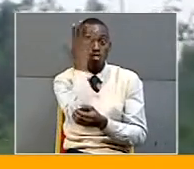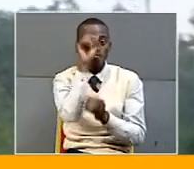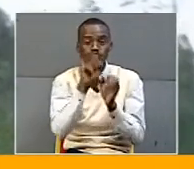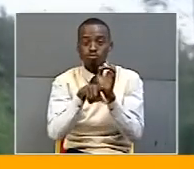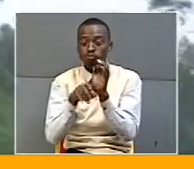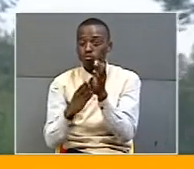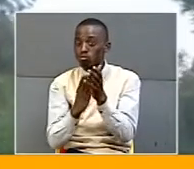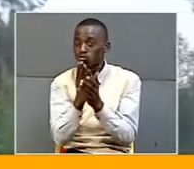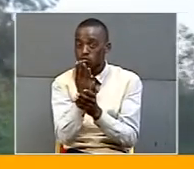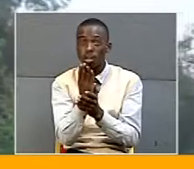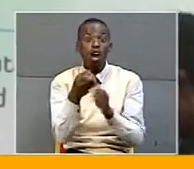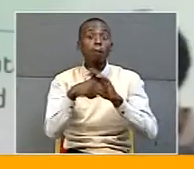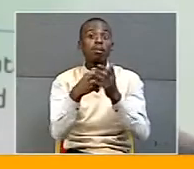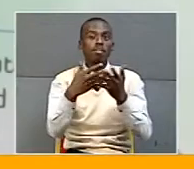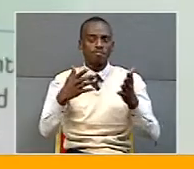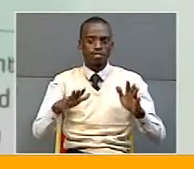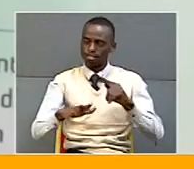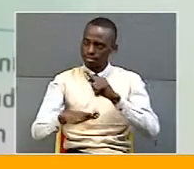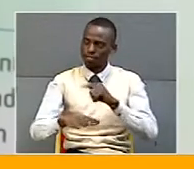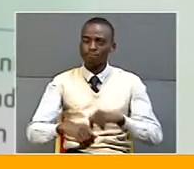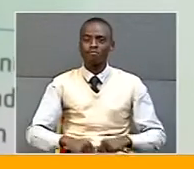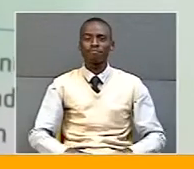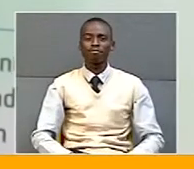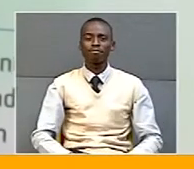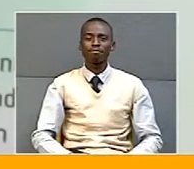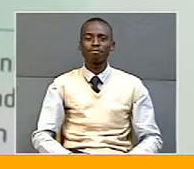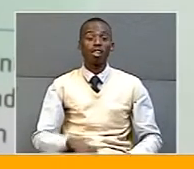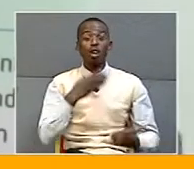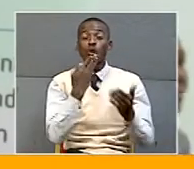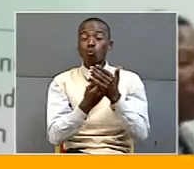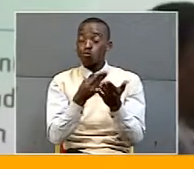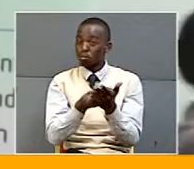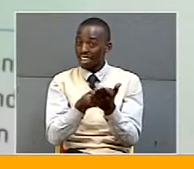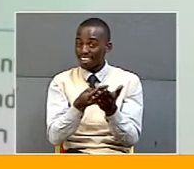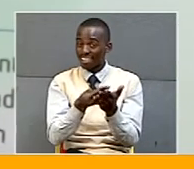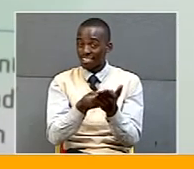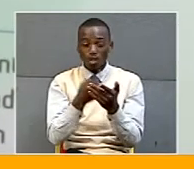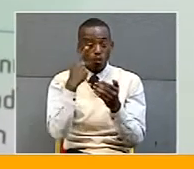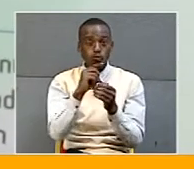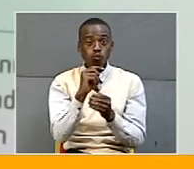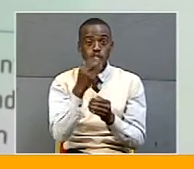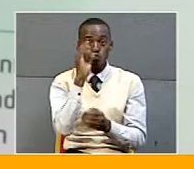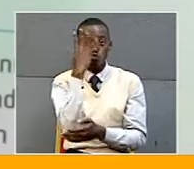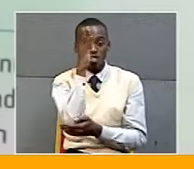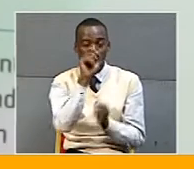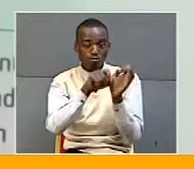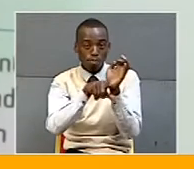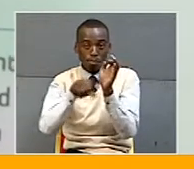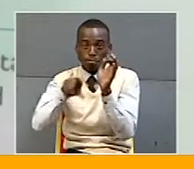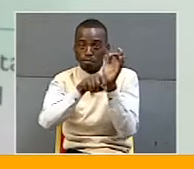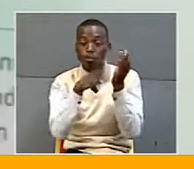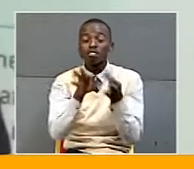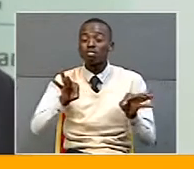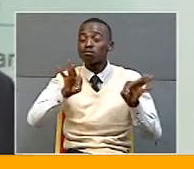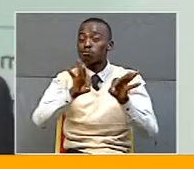reality has been made. We should put good money for tree planting in the country, because it is very